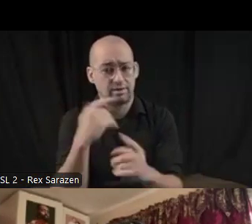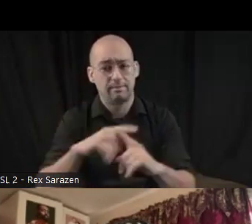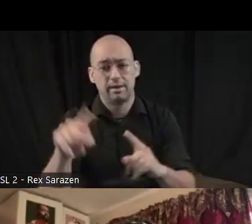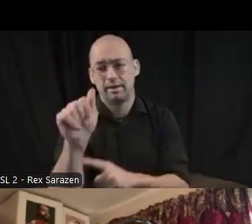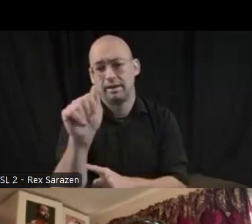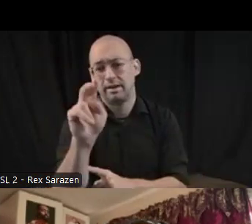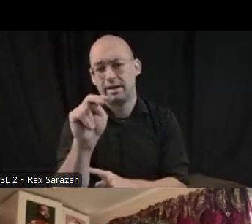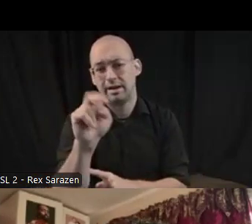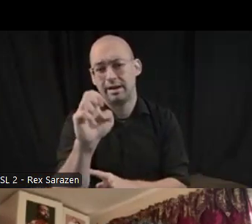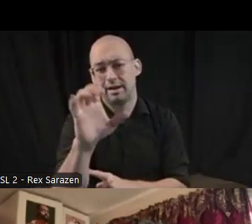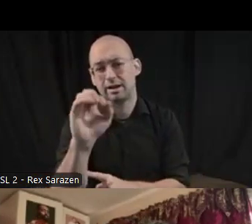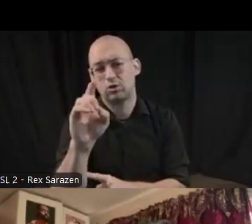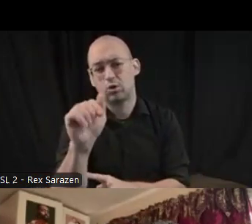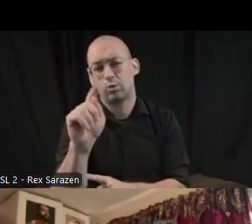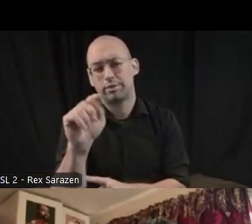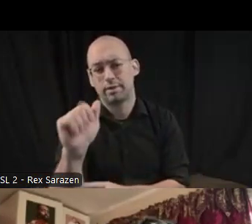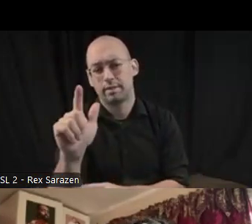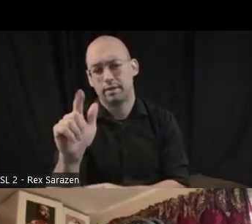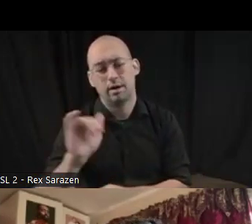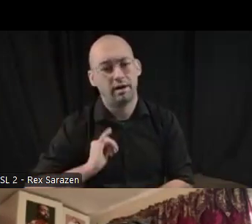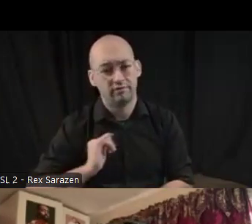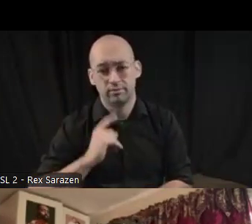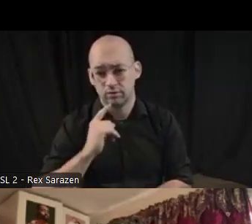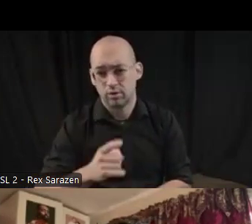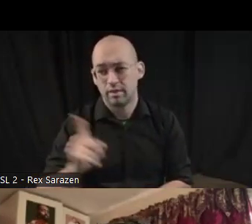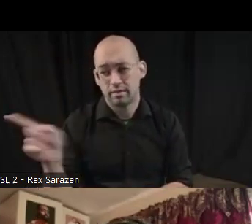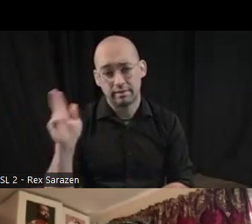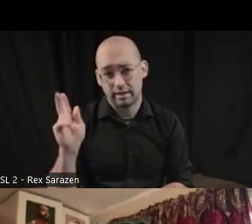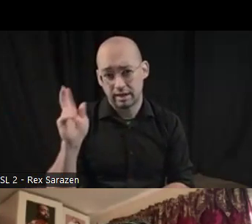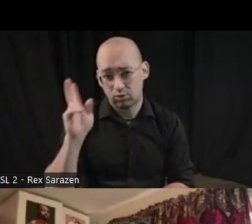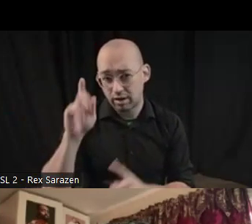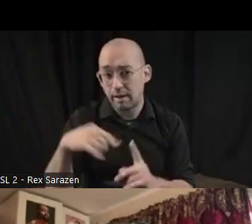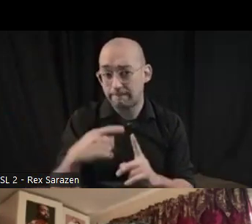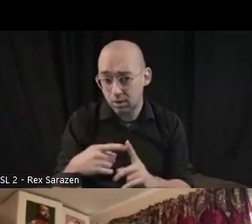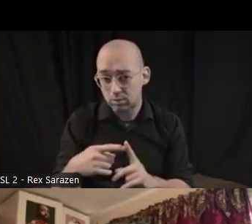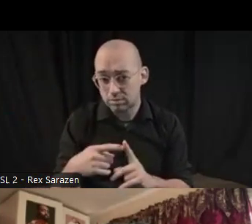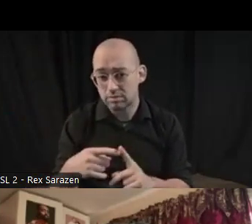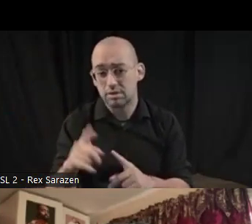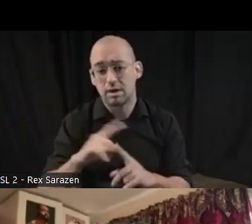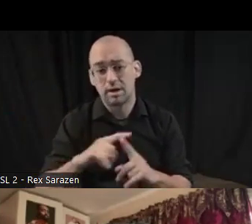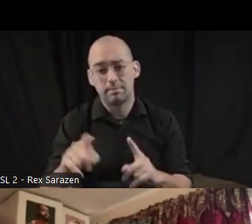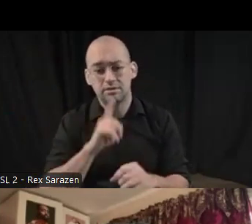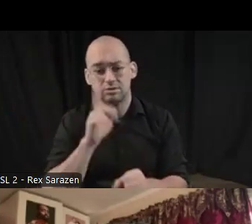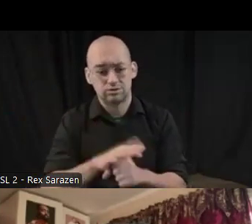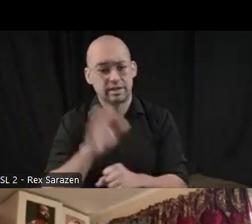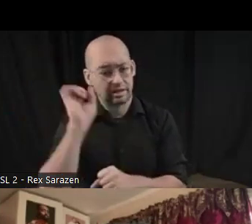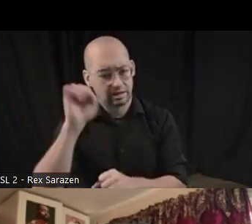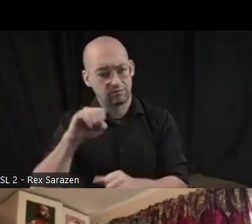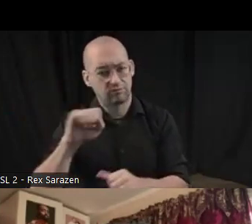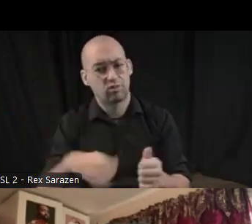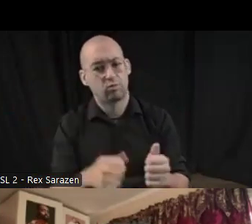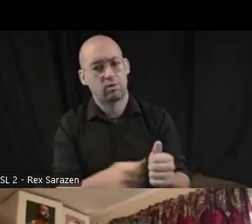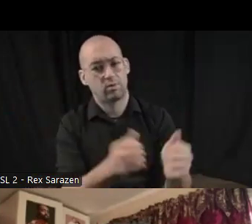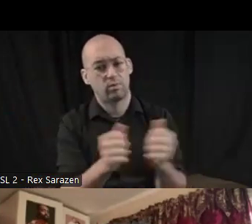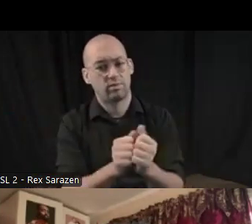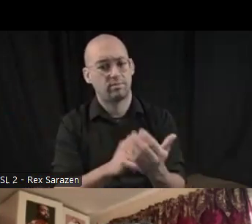again, I've been told that, we're hearing of it, but we can certainly follow up with our program team. But